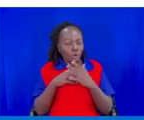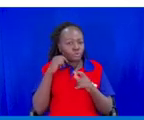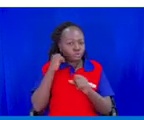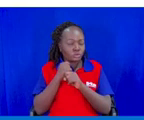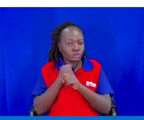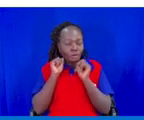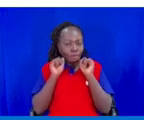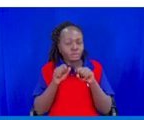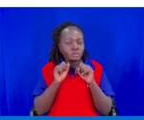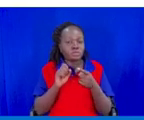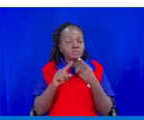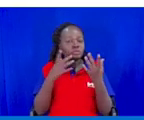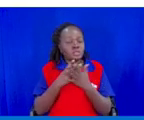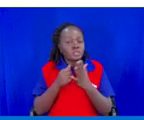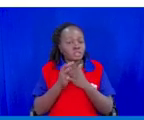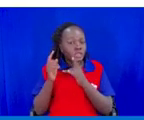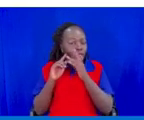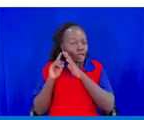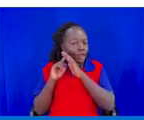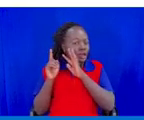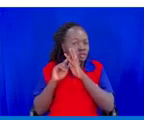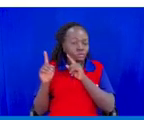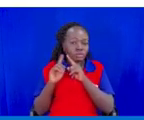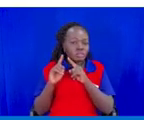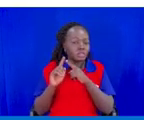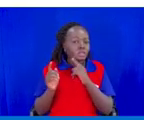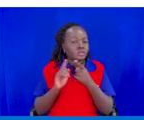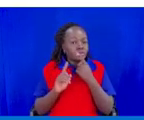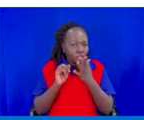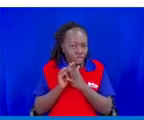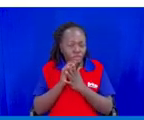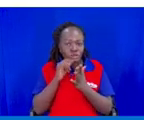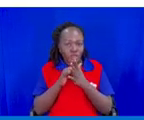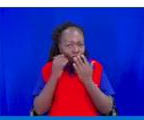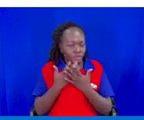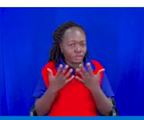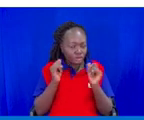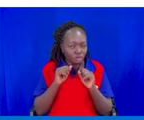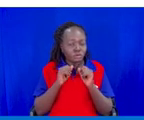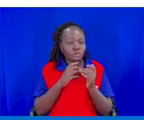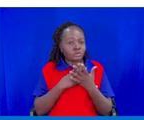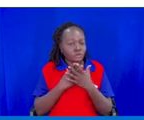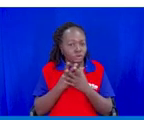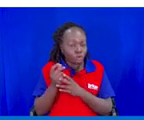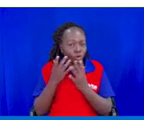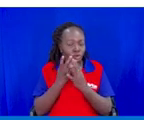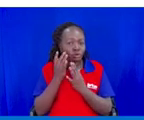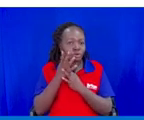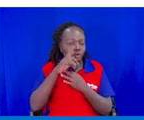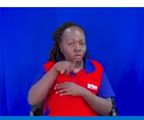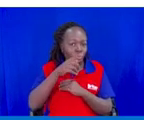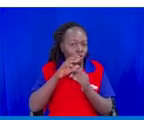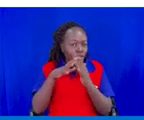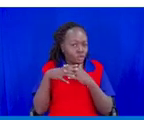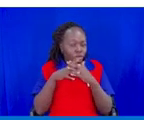possible to sell the exposure in property so that the proceeds can be rotated to the equity market, and that will